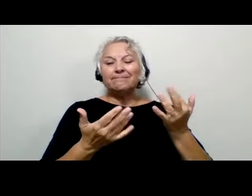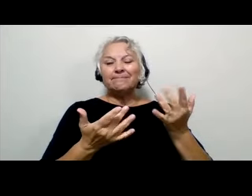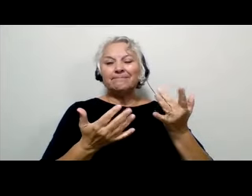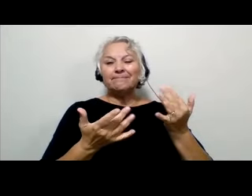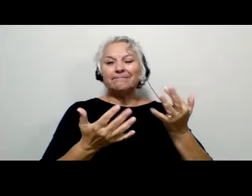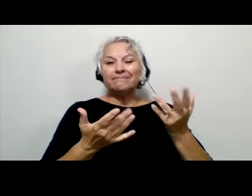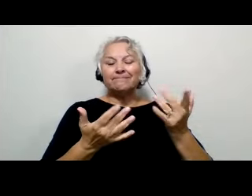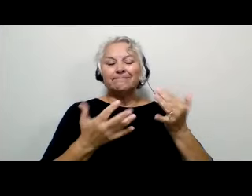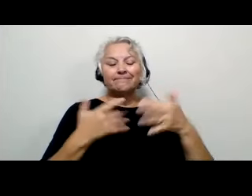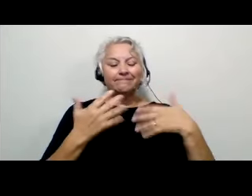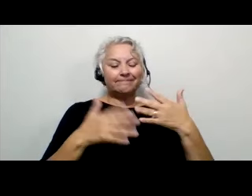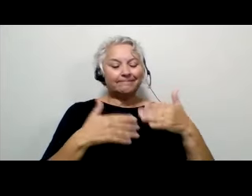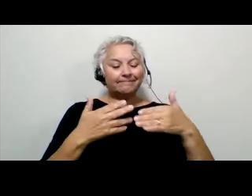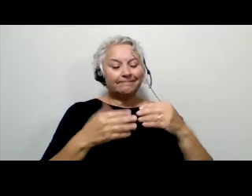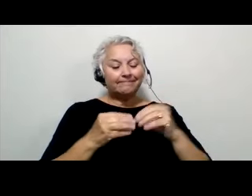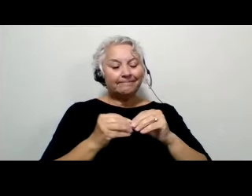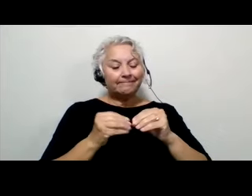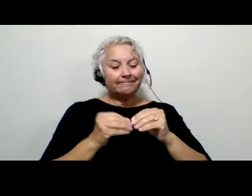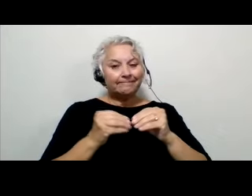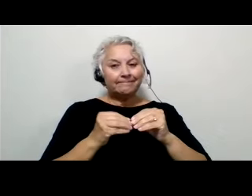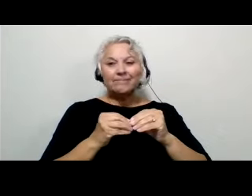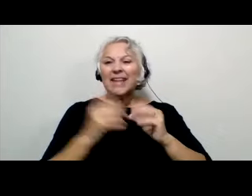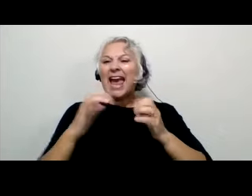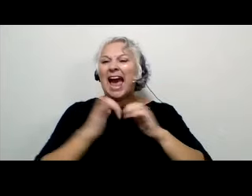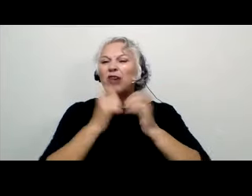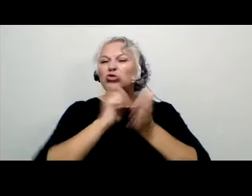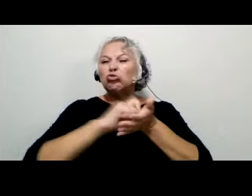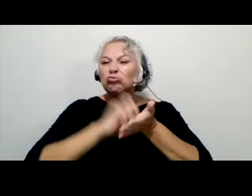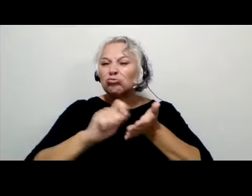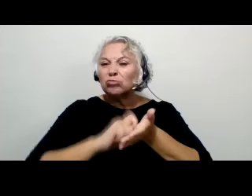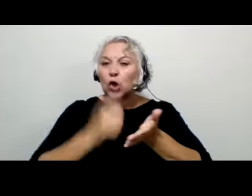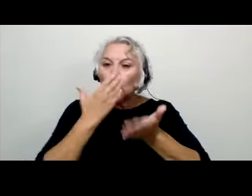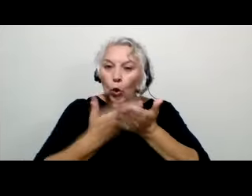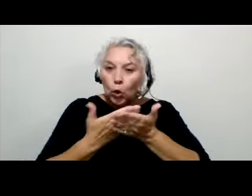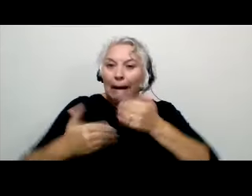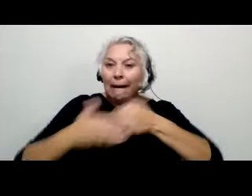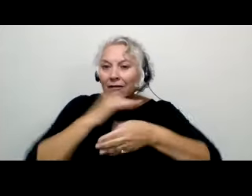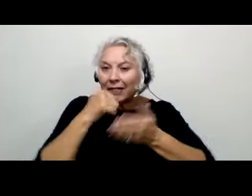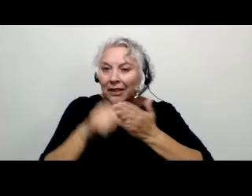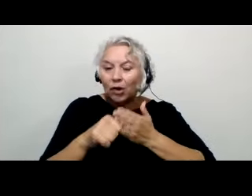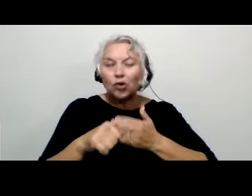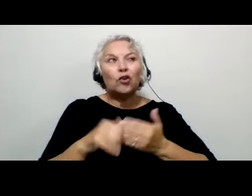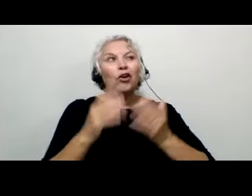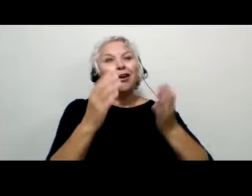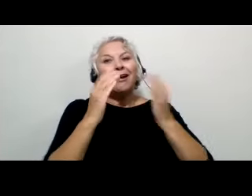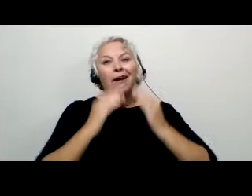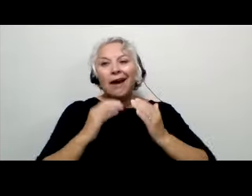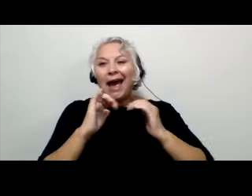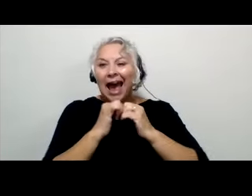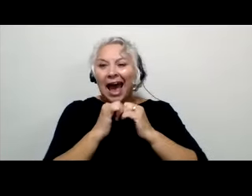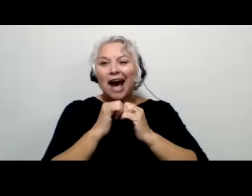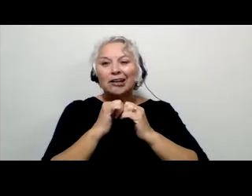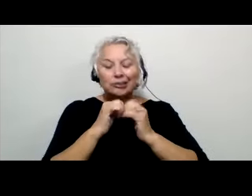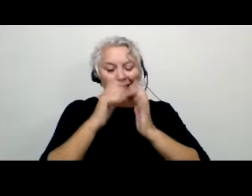how to write a good cover letter, how to get a resume